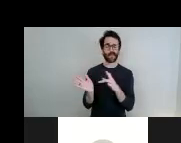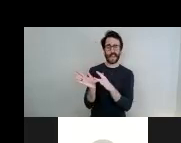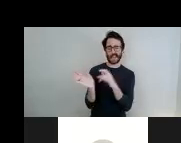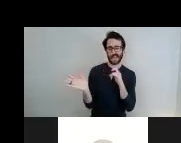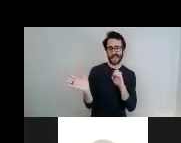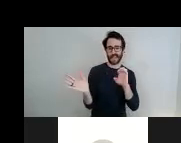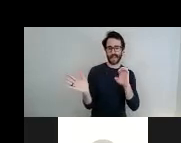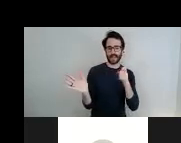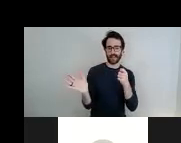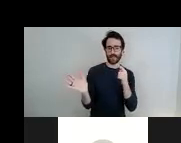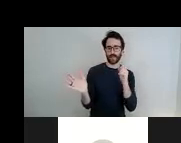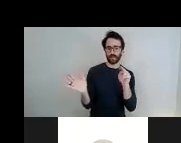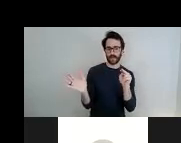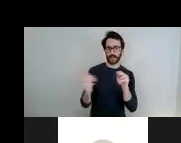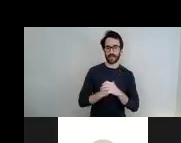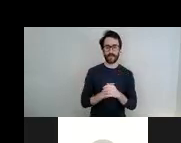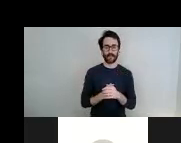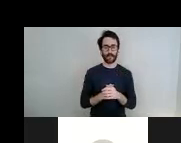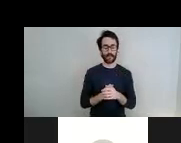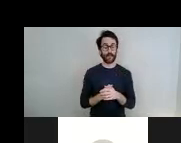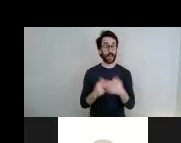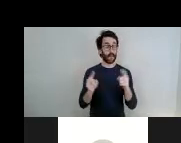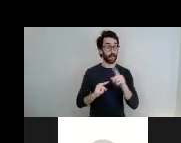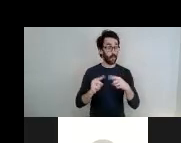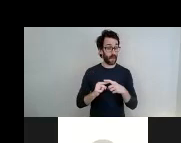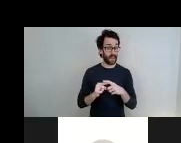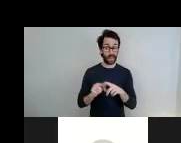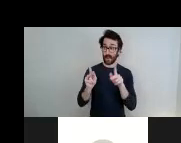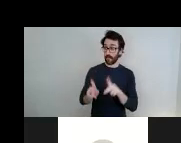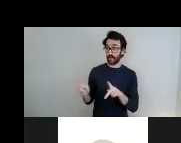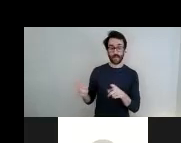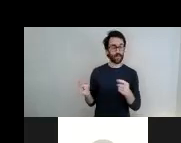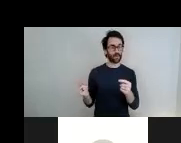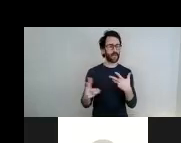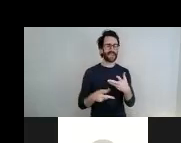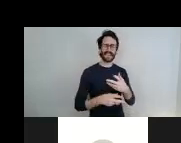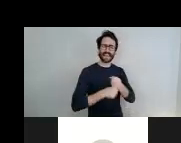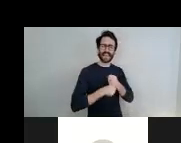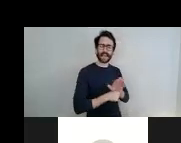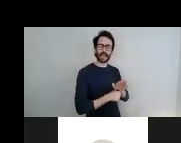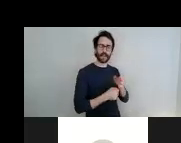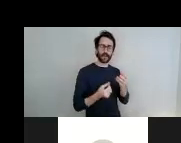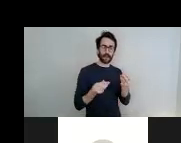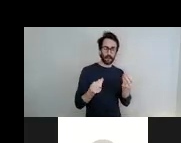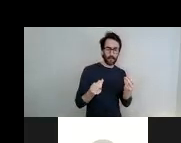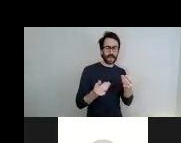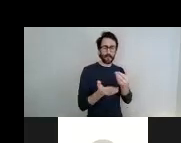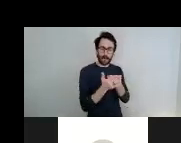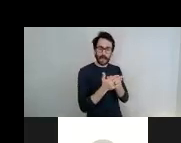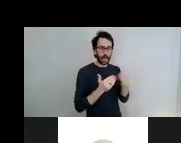Extortion happens when someone unlawfully obtains money, property, or services from a person, entity, or institution through